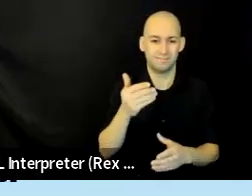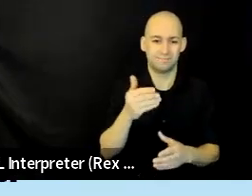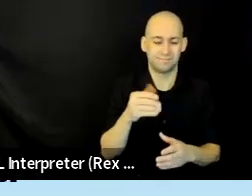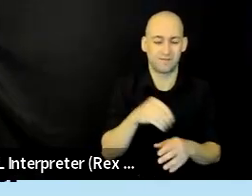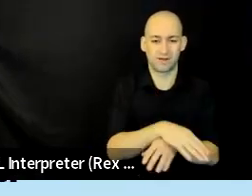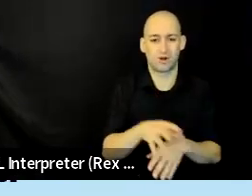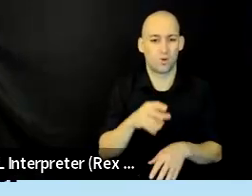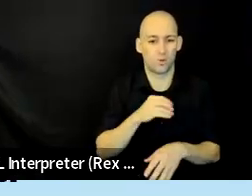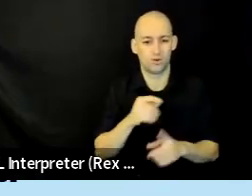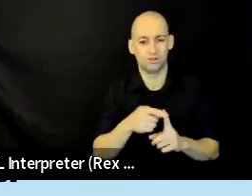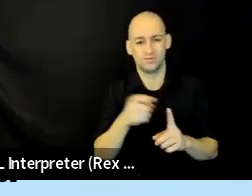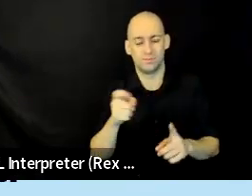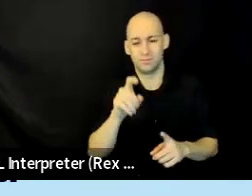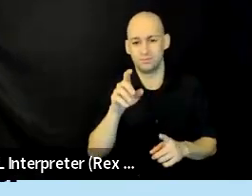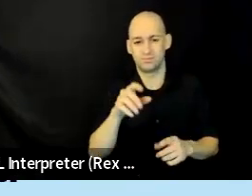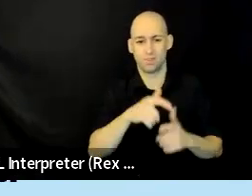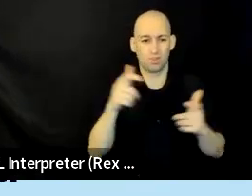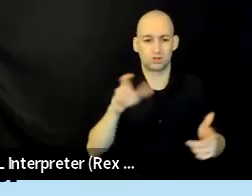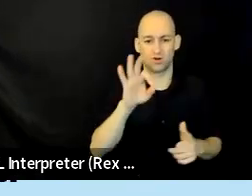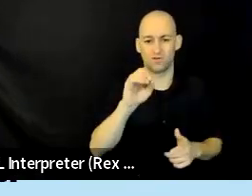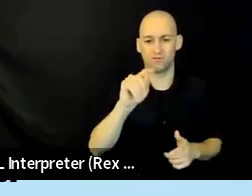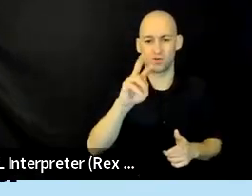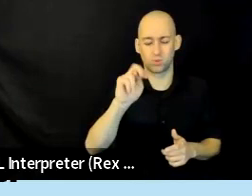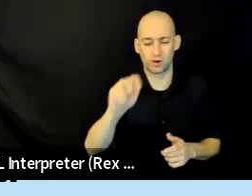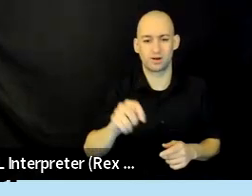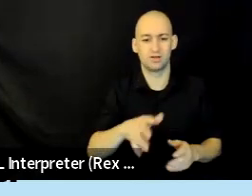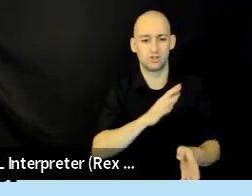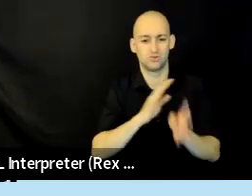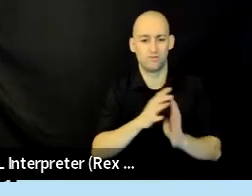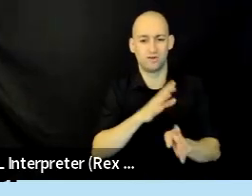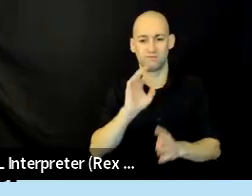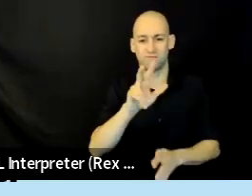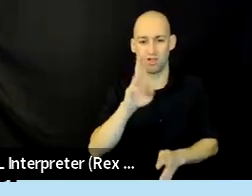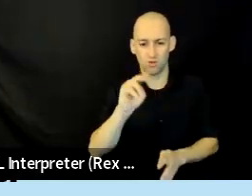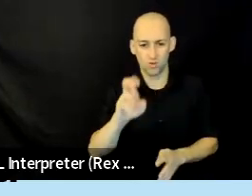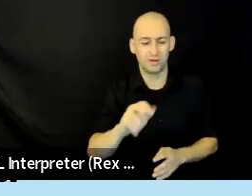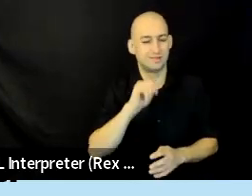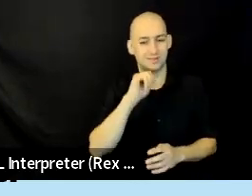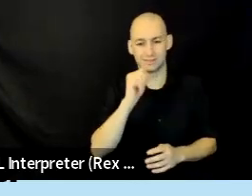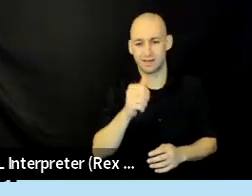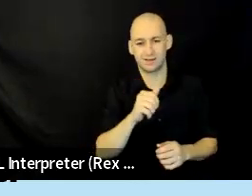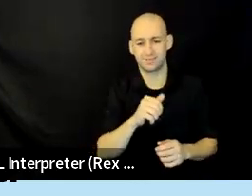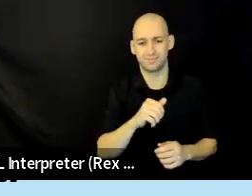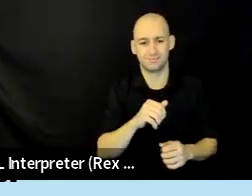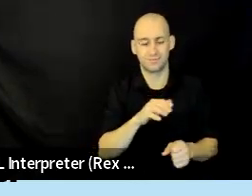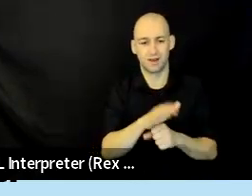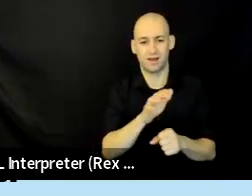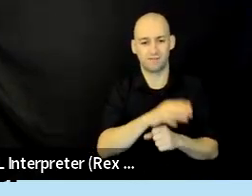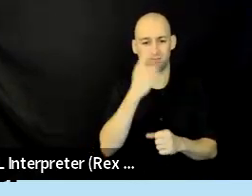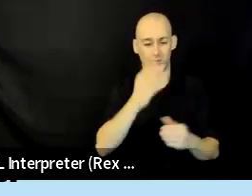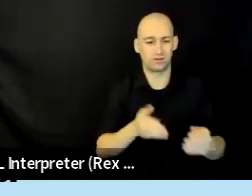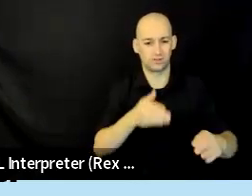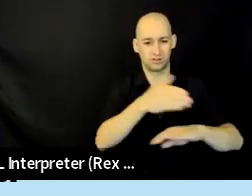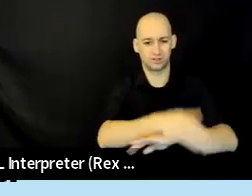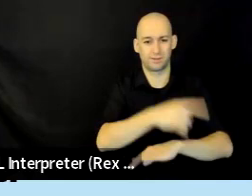a larger footprint. Traffic volumes do not warrant an interchange. The intersection is in rural San Luis